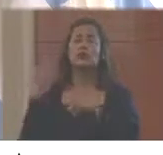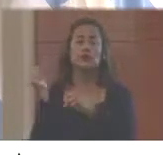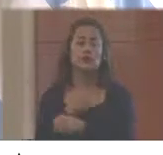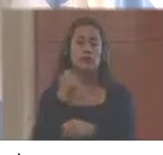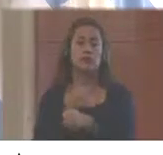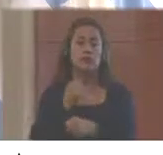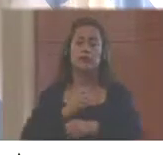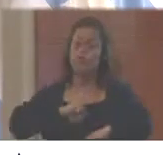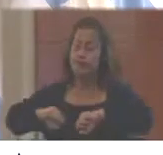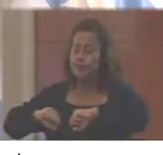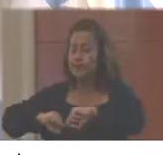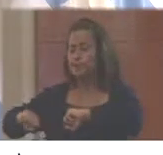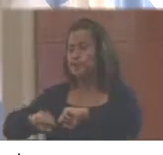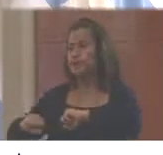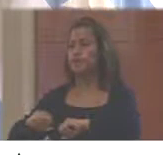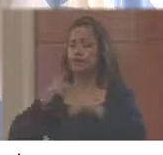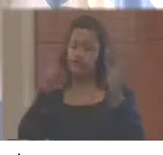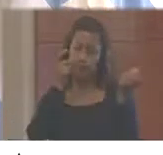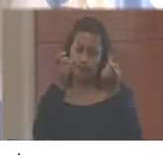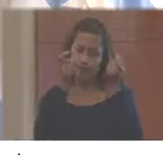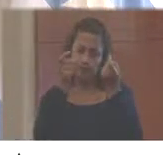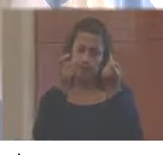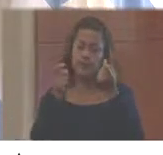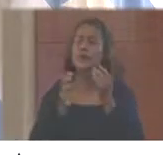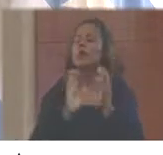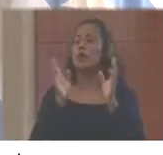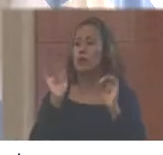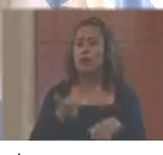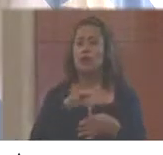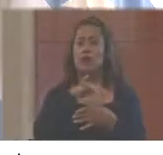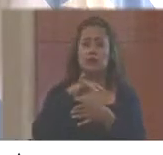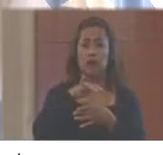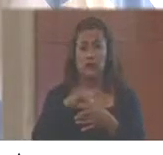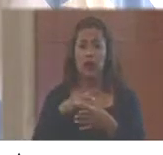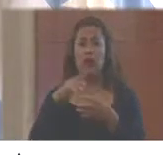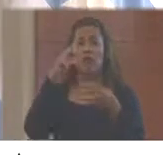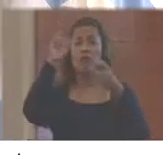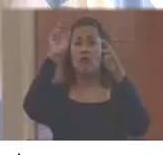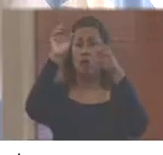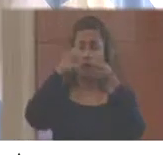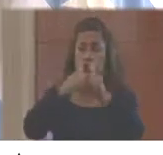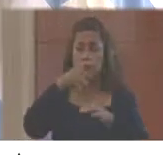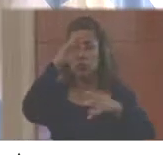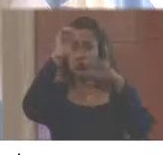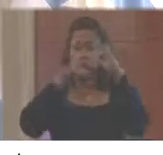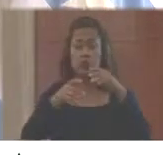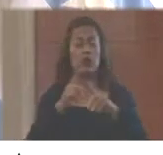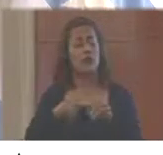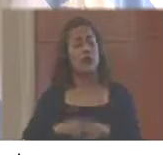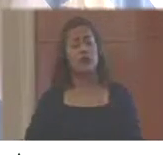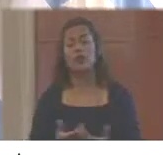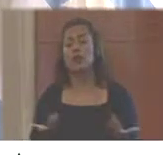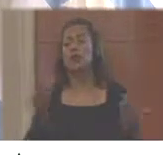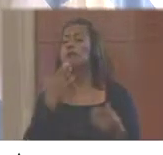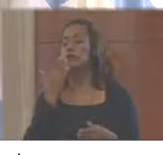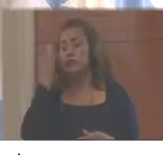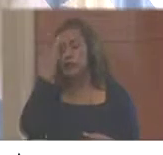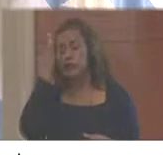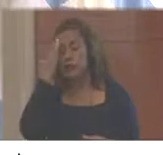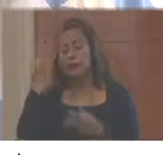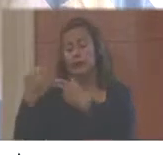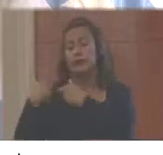some responsibilities where it's clear that local mechanisms are most